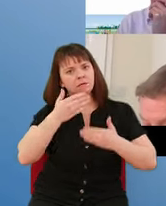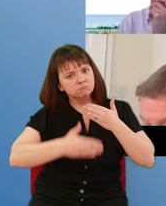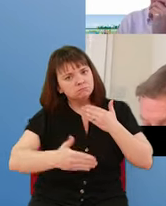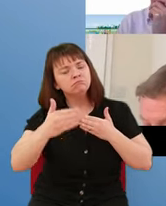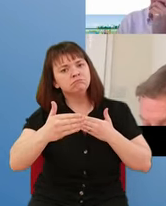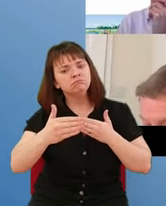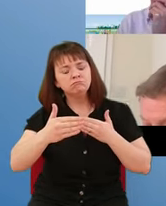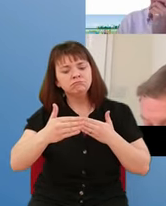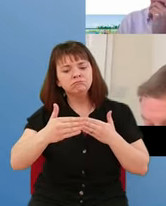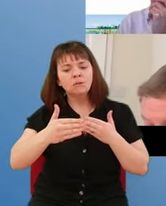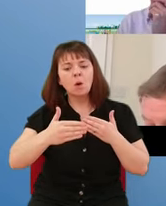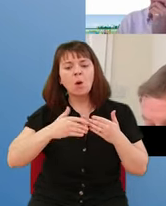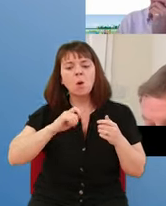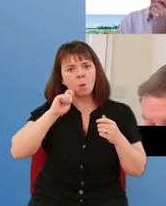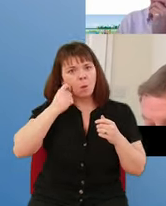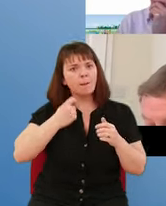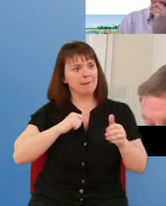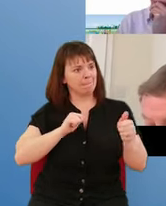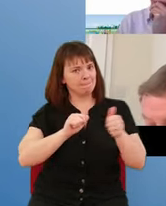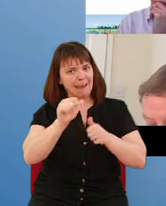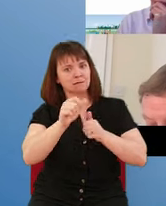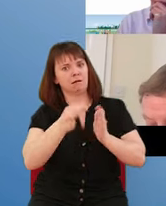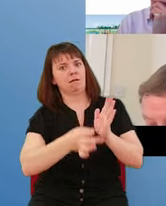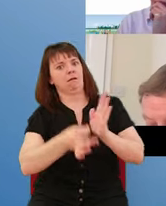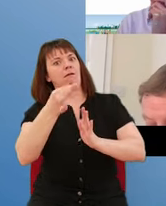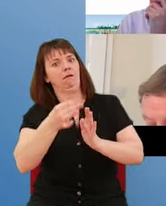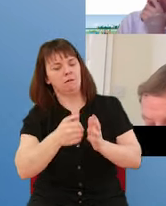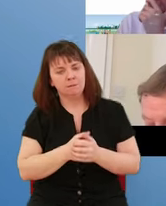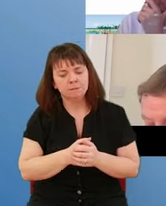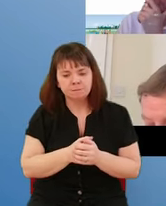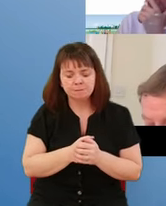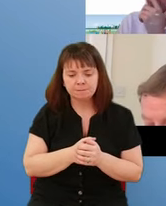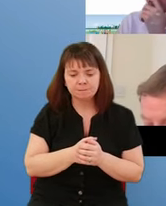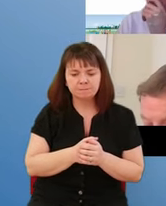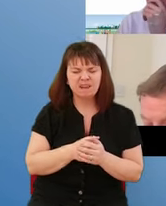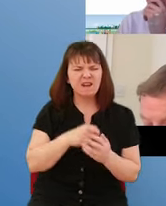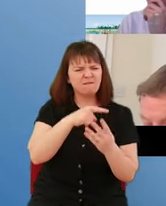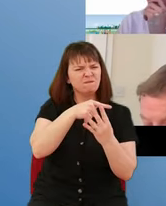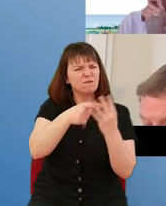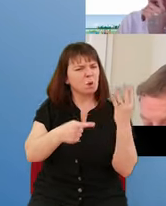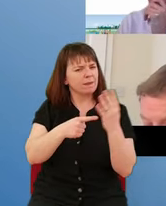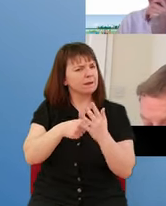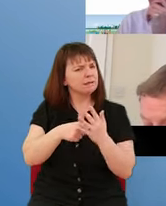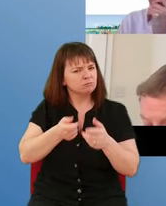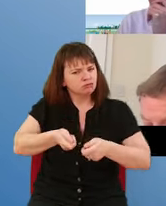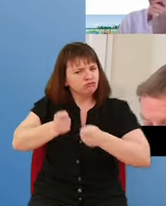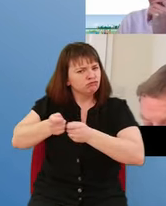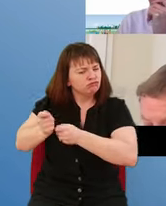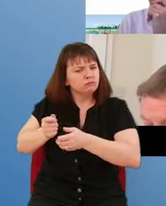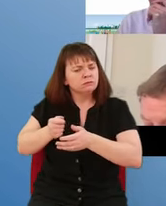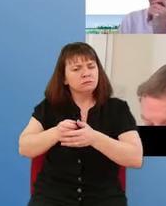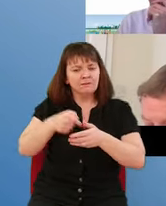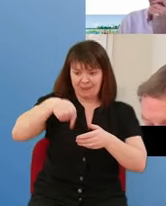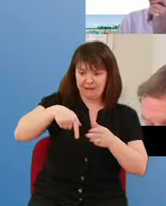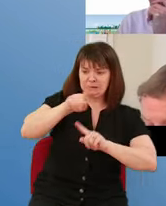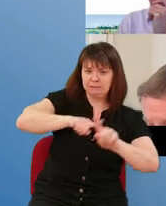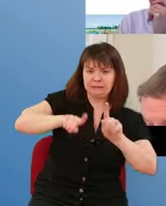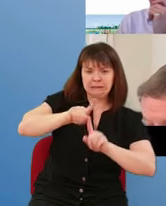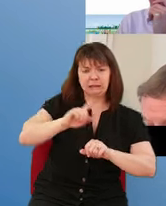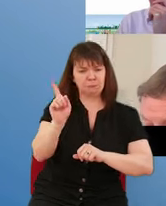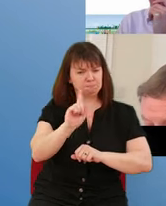think for this meeting is we've invested more resources to actually carry out